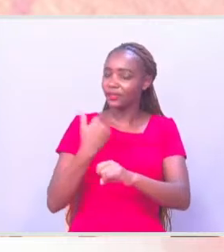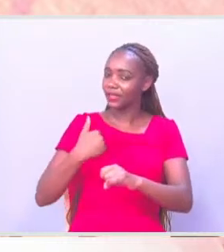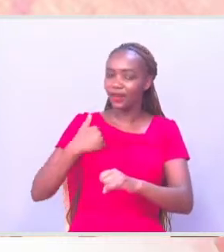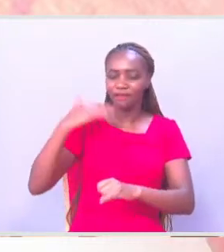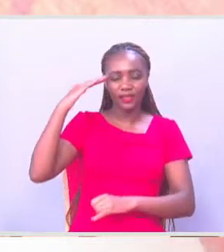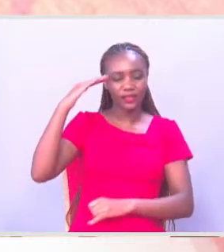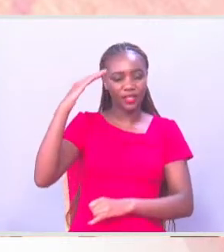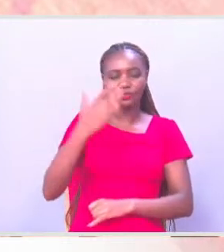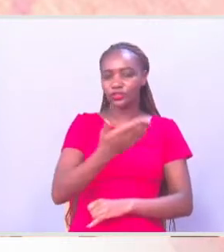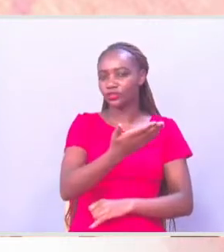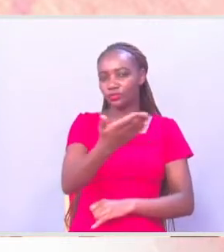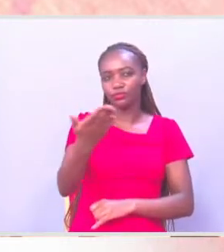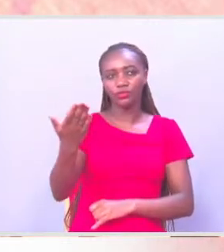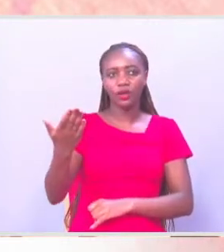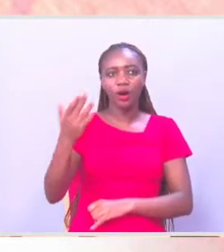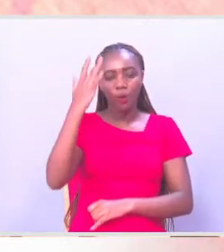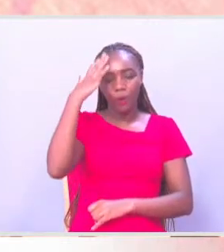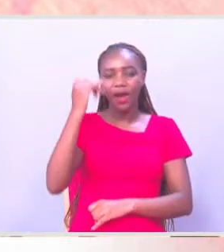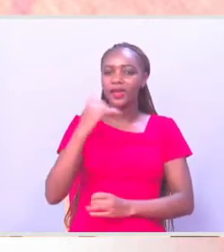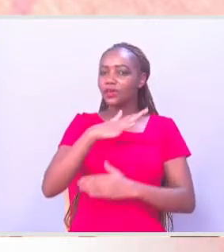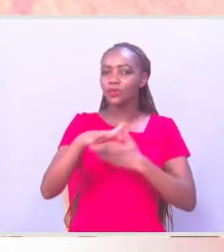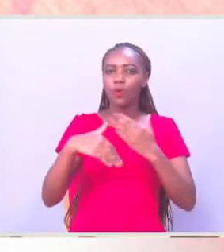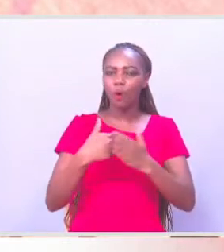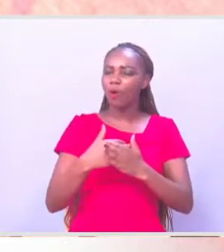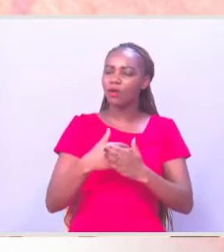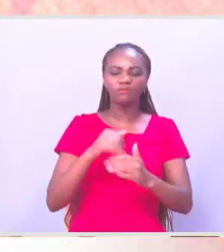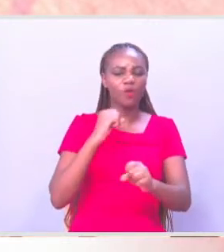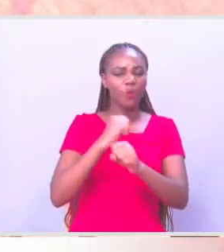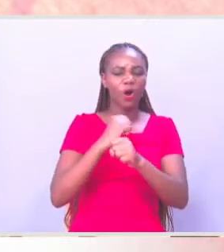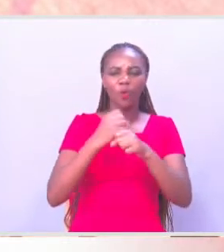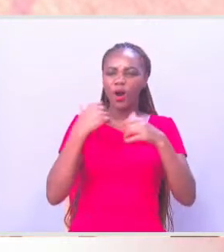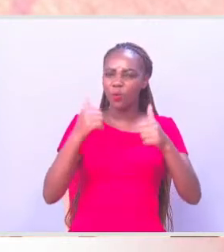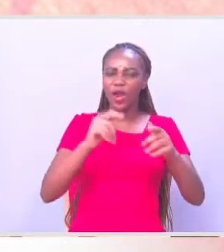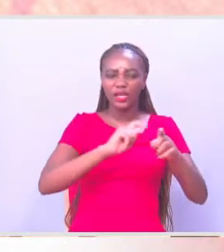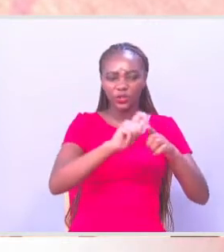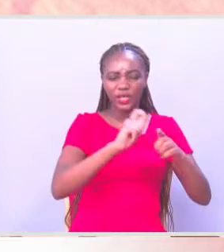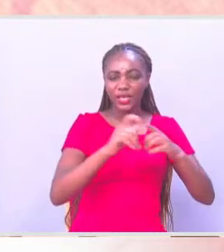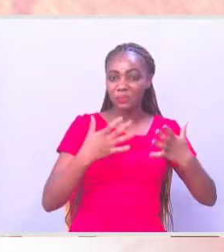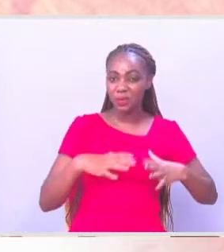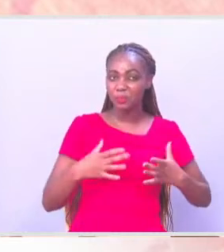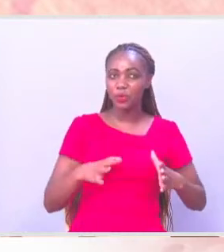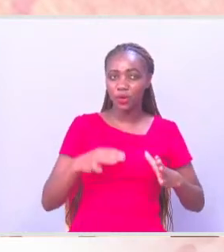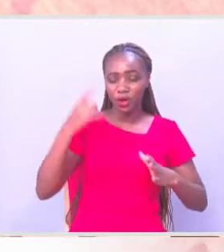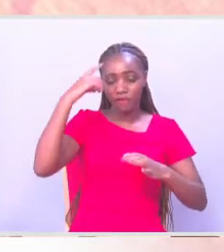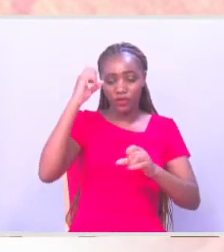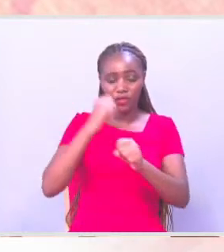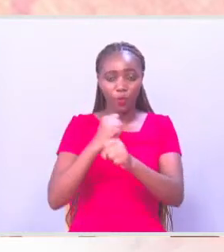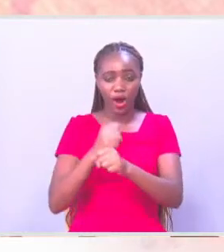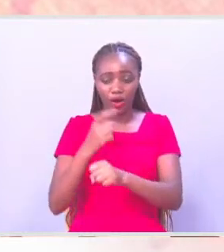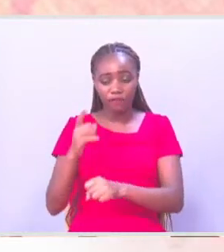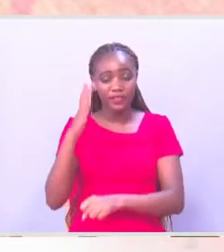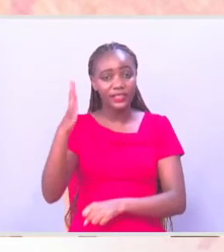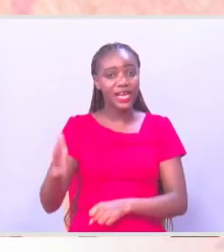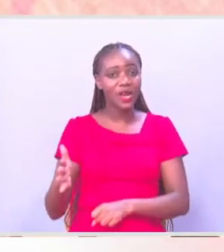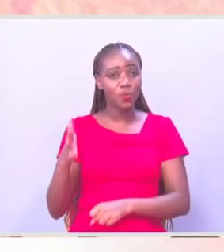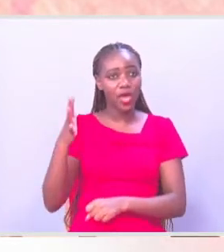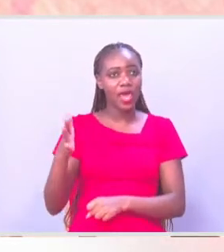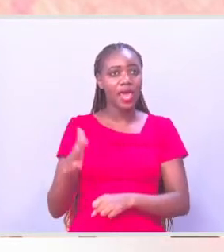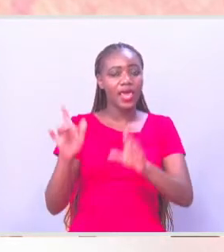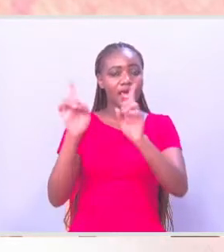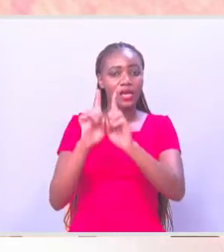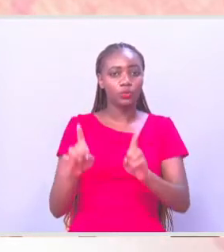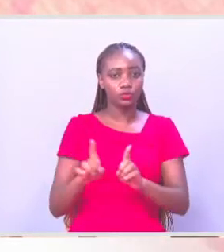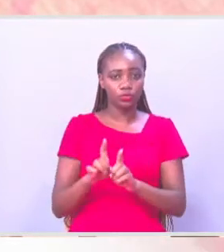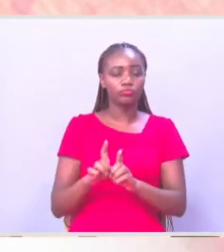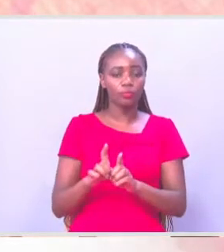you for playing a critical role in training personnel for the operation of the standard gauge railway and the meter